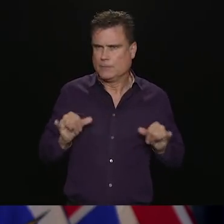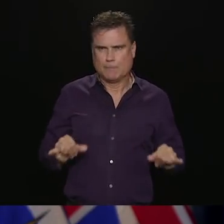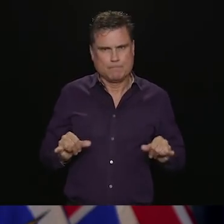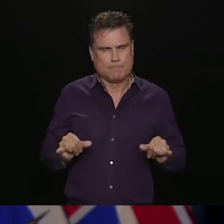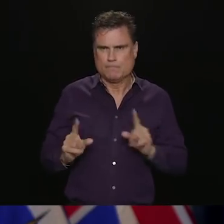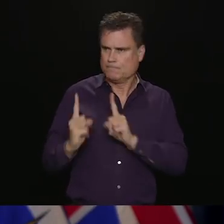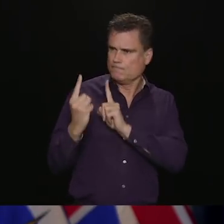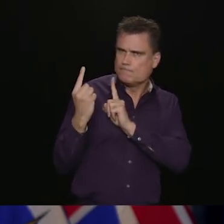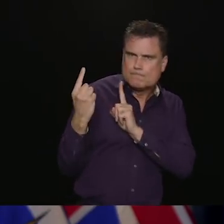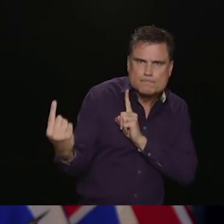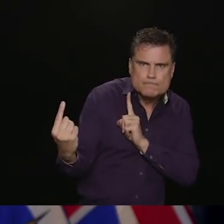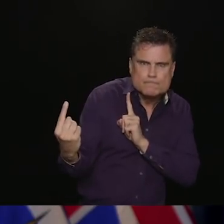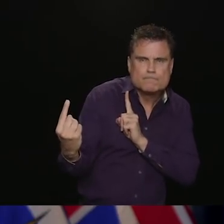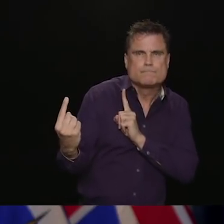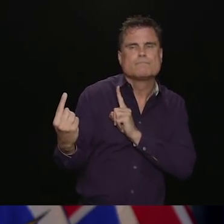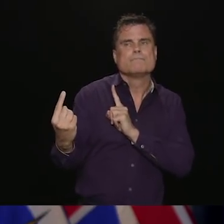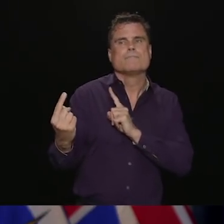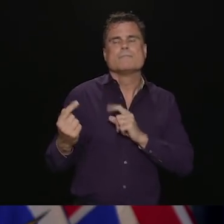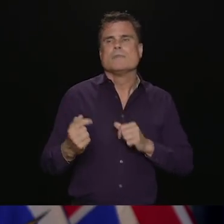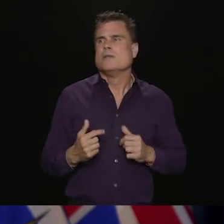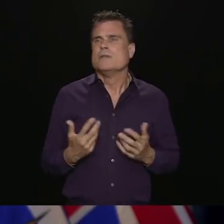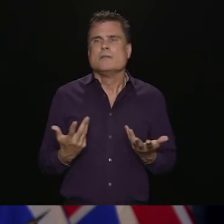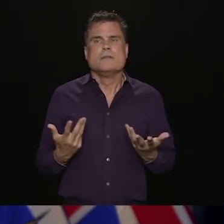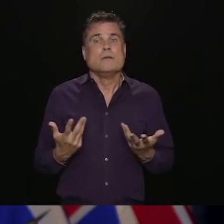as employees, we're not gathering